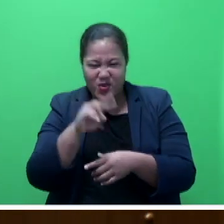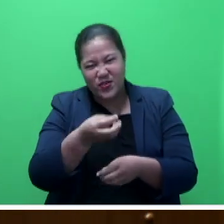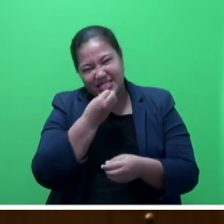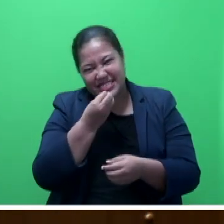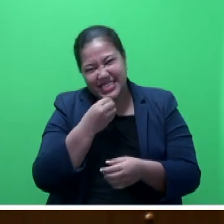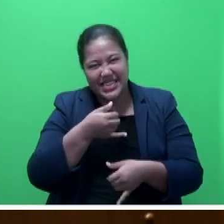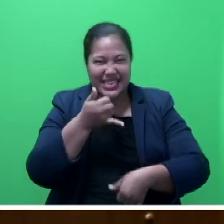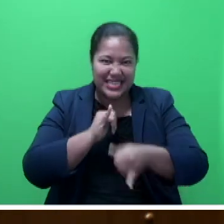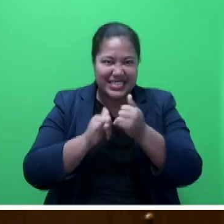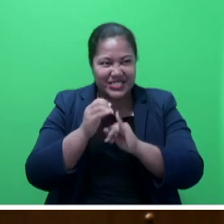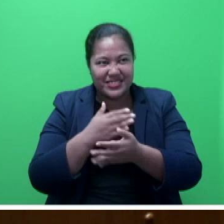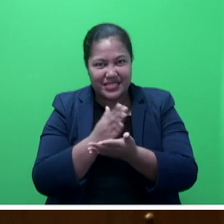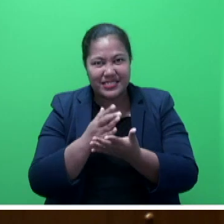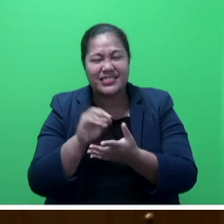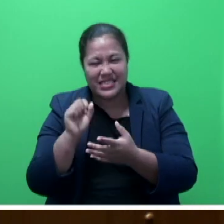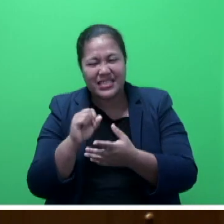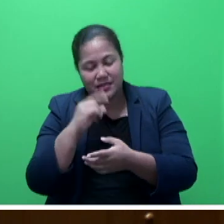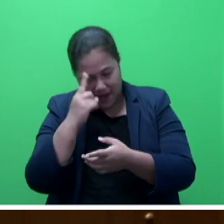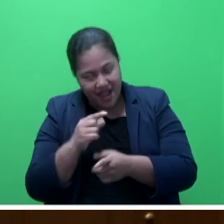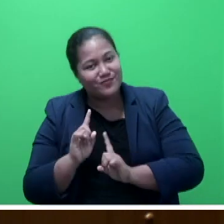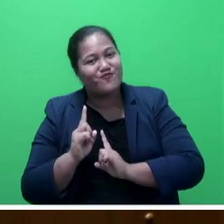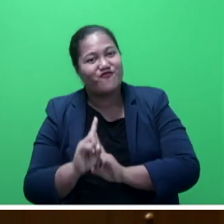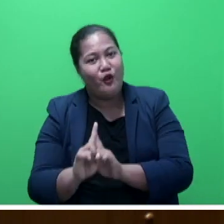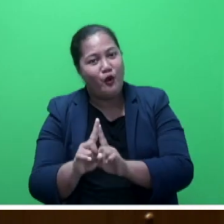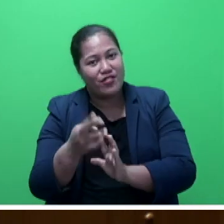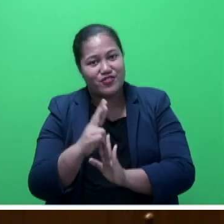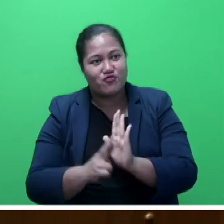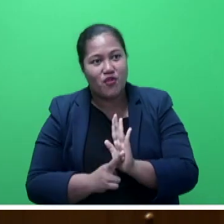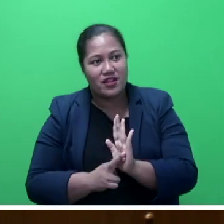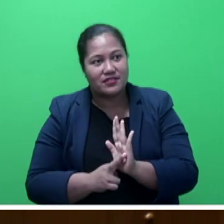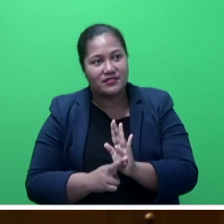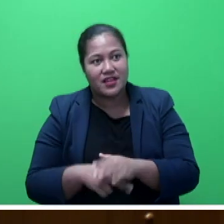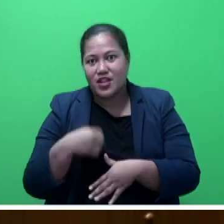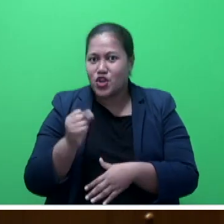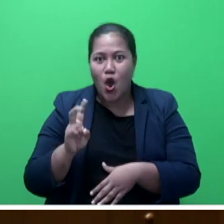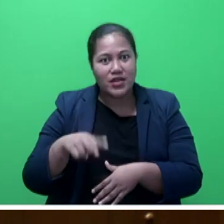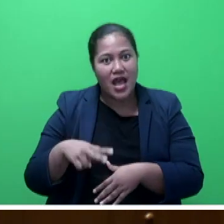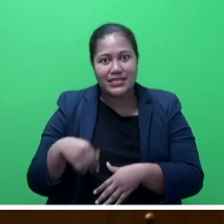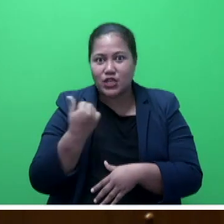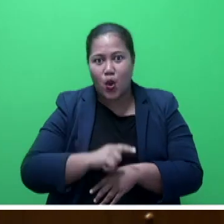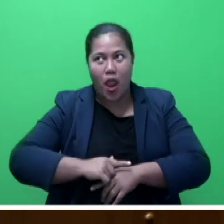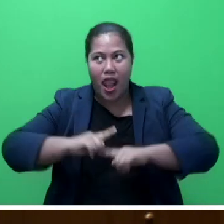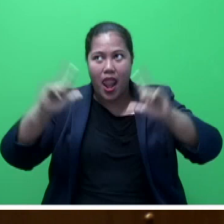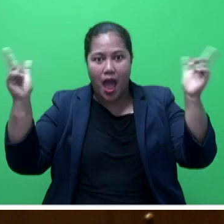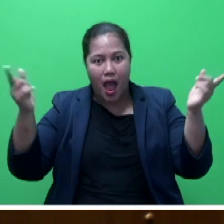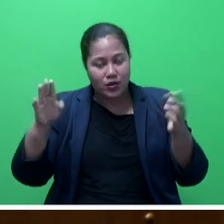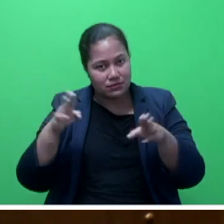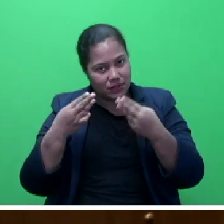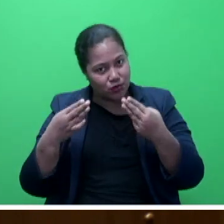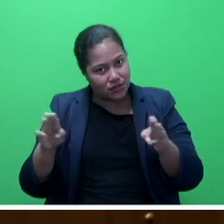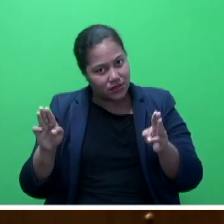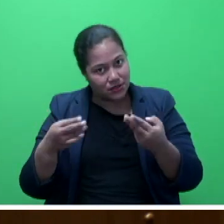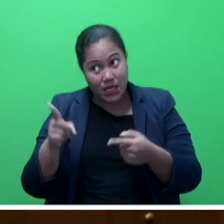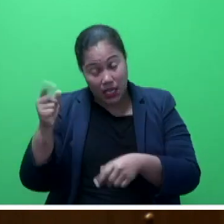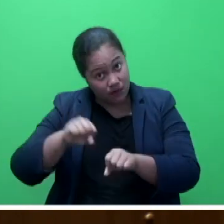friends must play by the rules. No dancing and no loud music. Break those